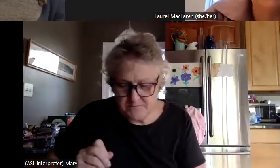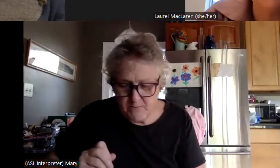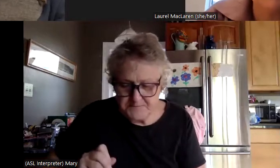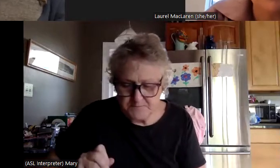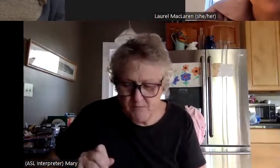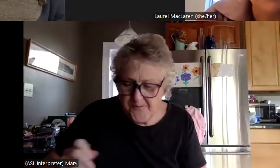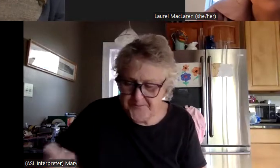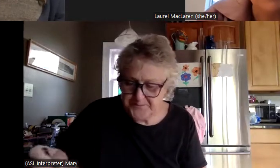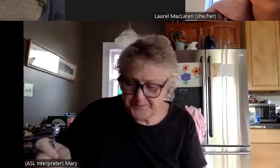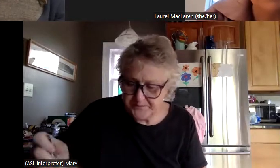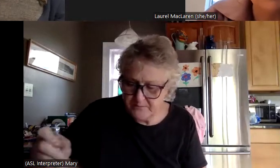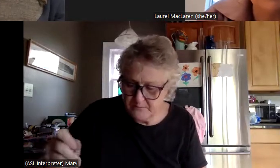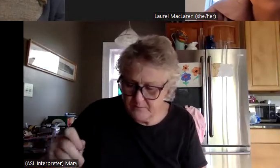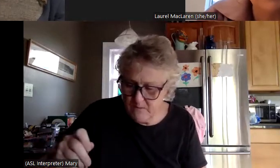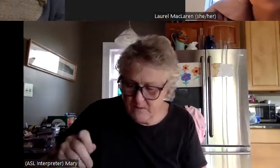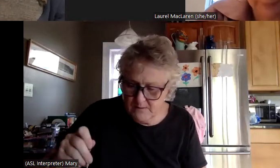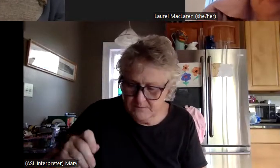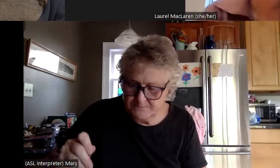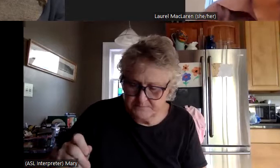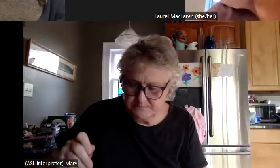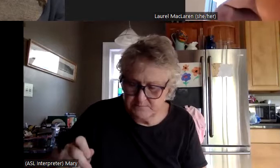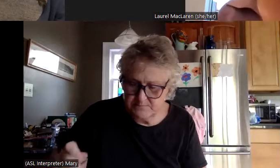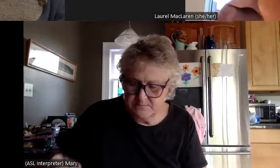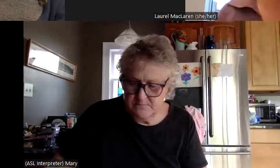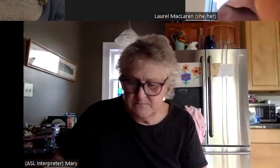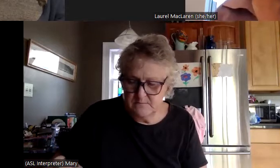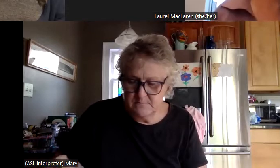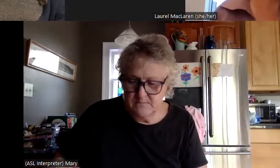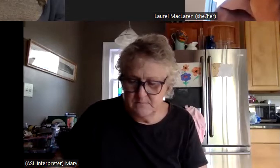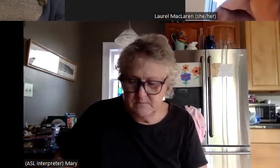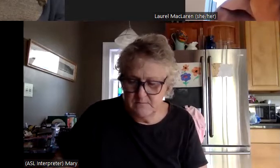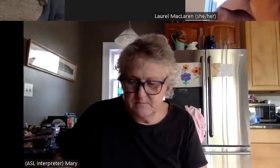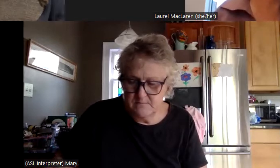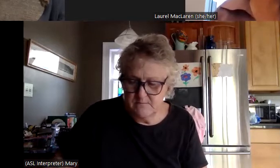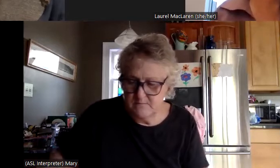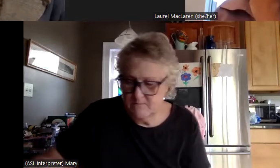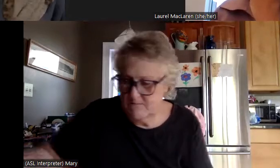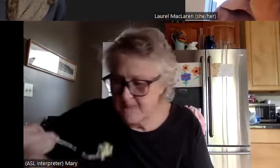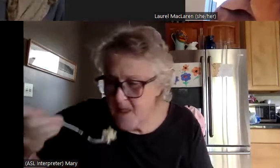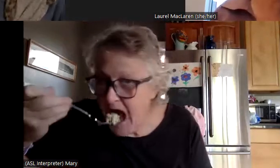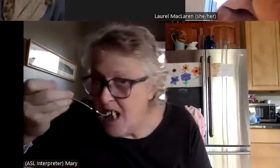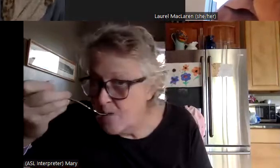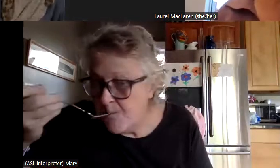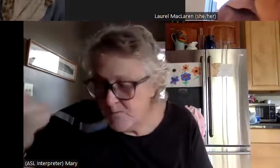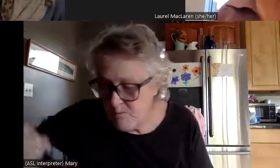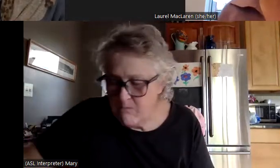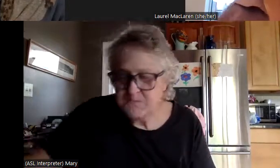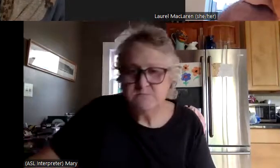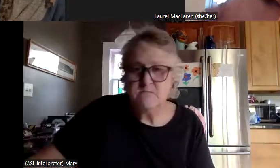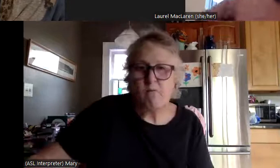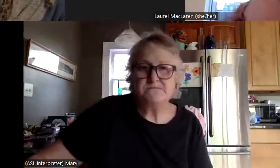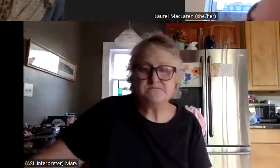Mm-hmm. odd. Mm-hmm. Um, Mm-hmm. But you'll be able to go, because I know you were looking at October for